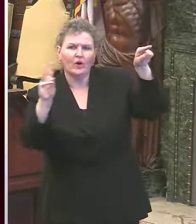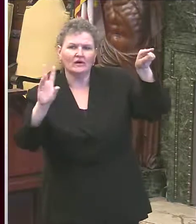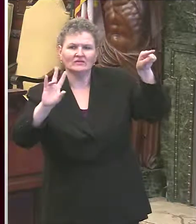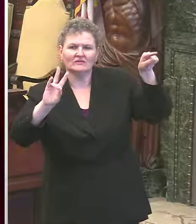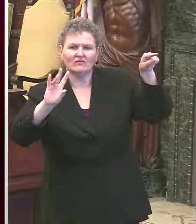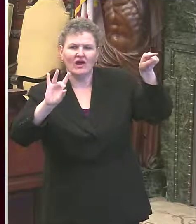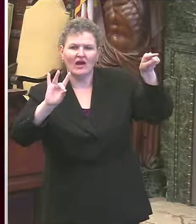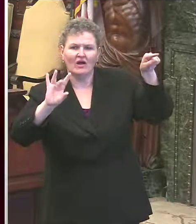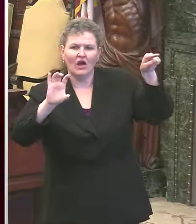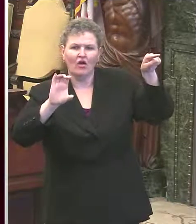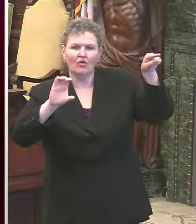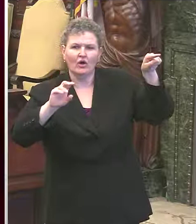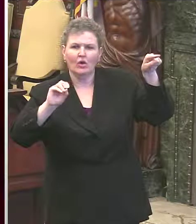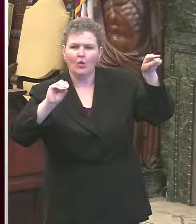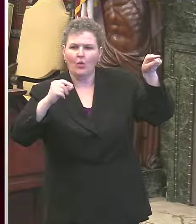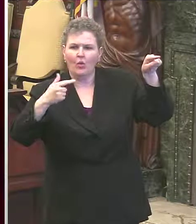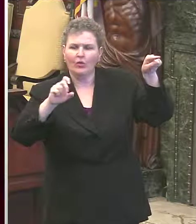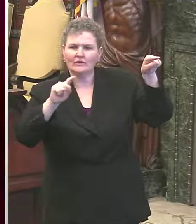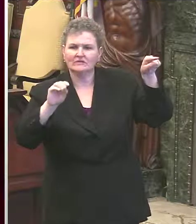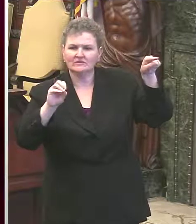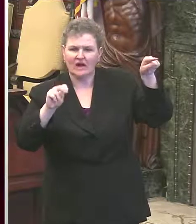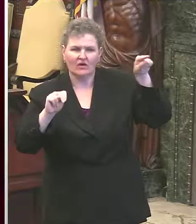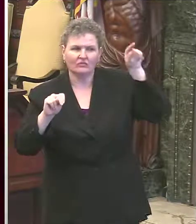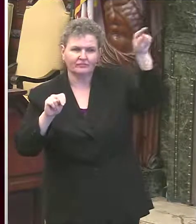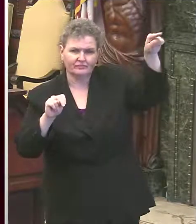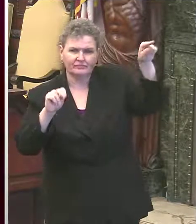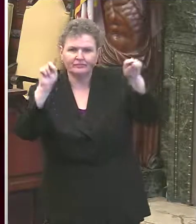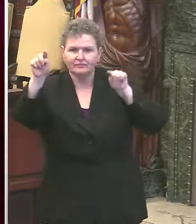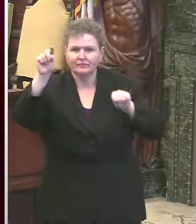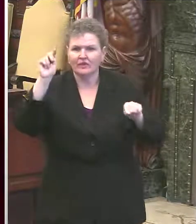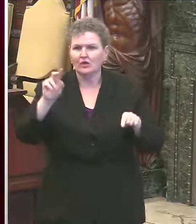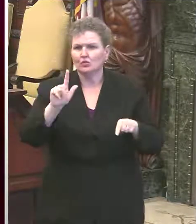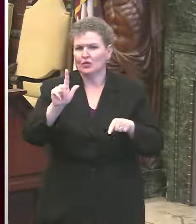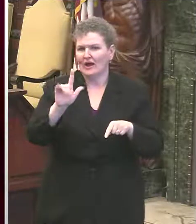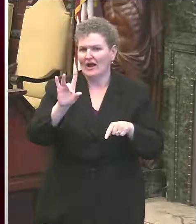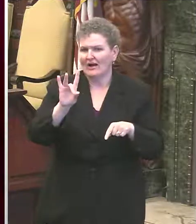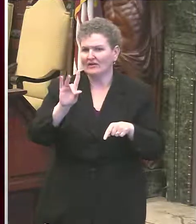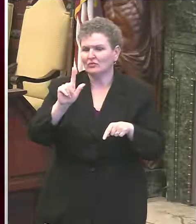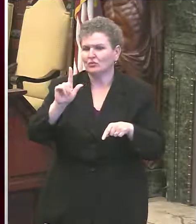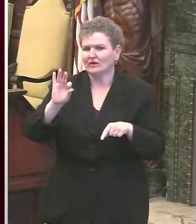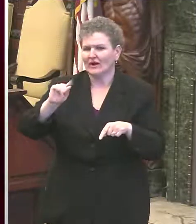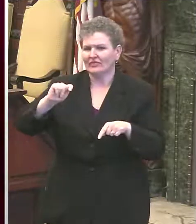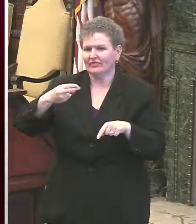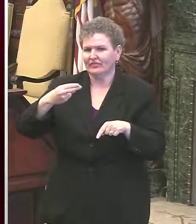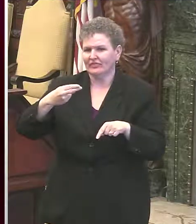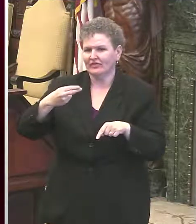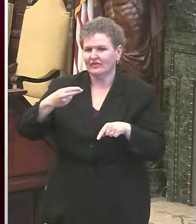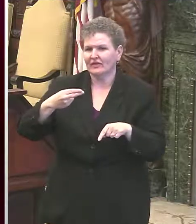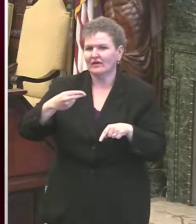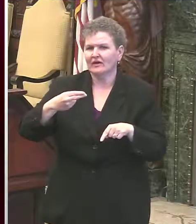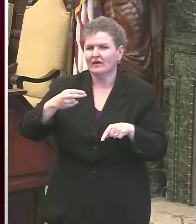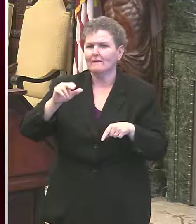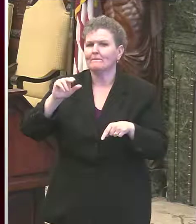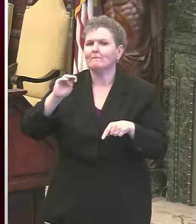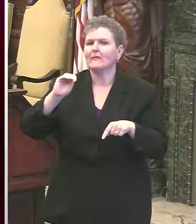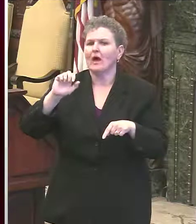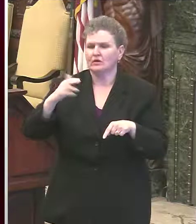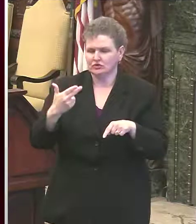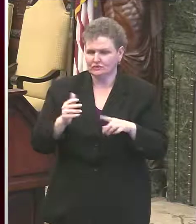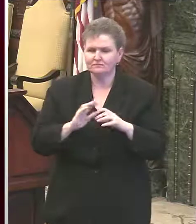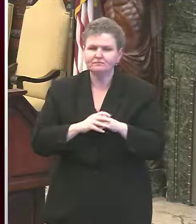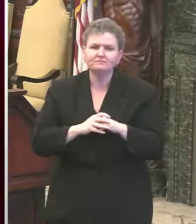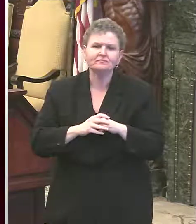Ogons Avenue on the 28th and on the 29th. In addition to that, the teams from the health department will be doing our second dose